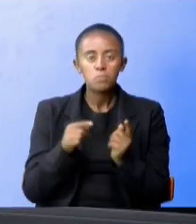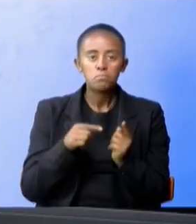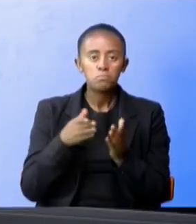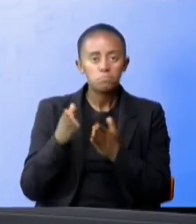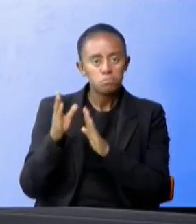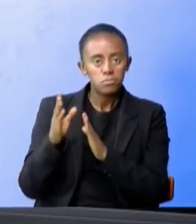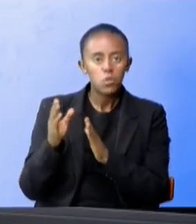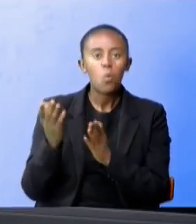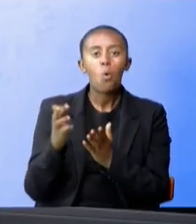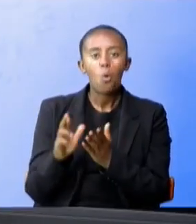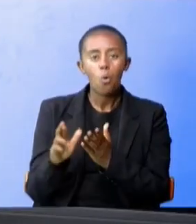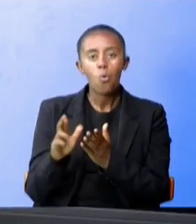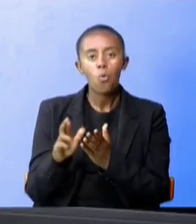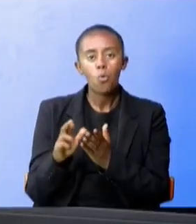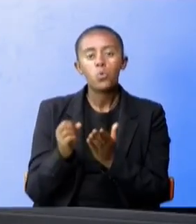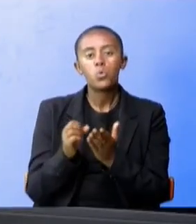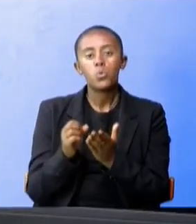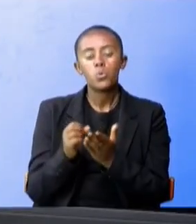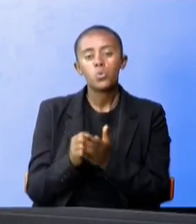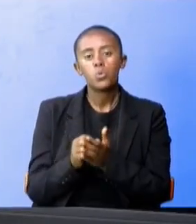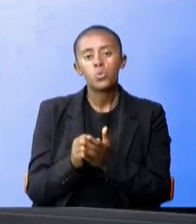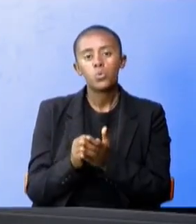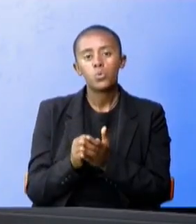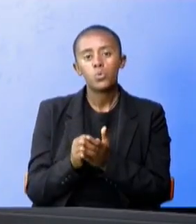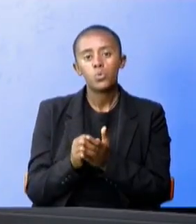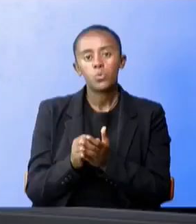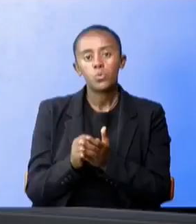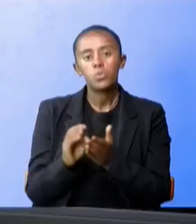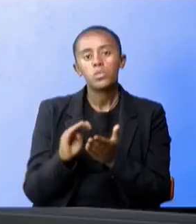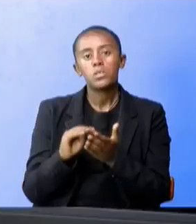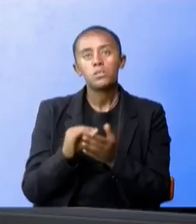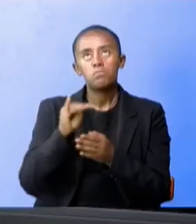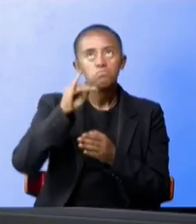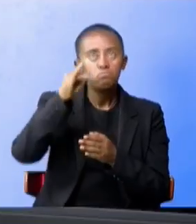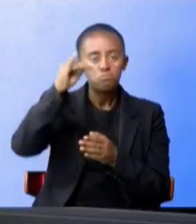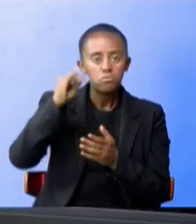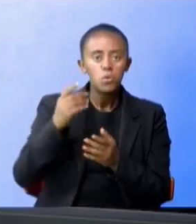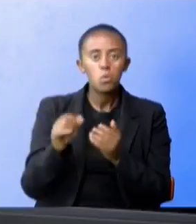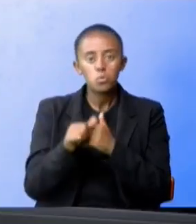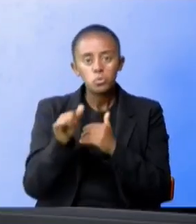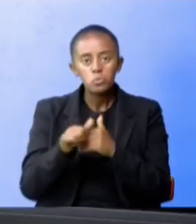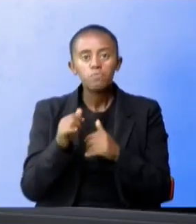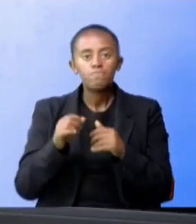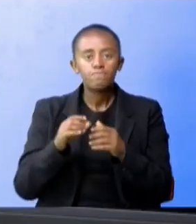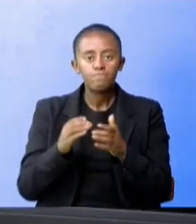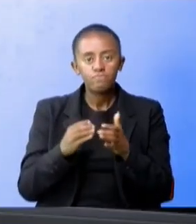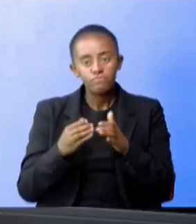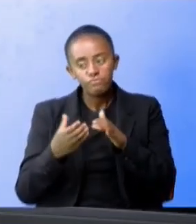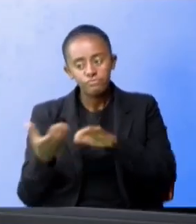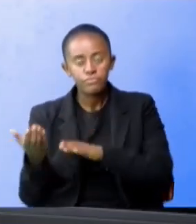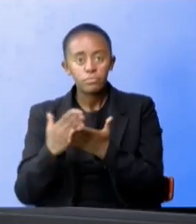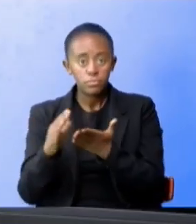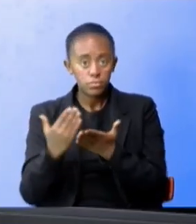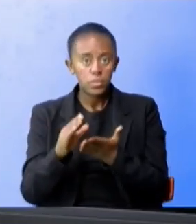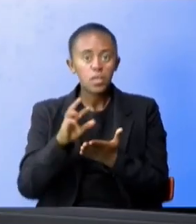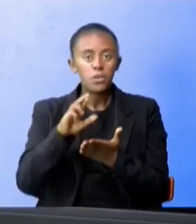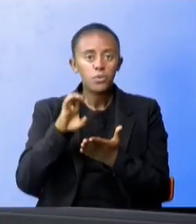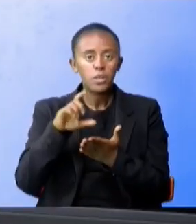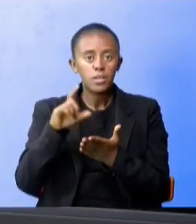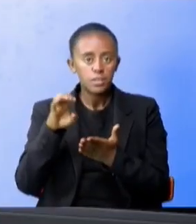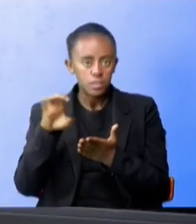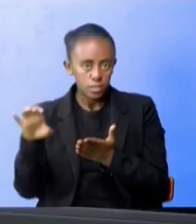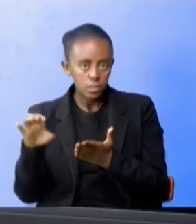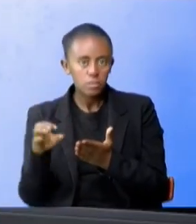to release something. It could be releasing a substance, a harmful substance, or it could also mean to